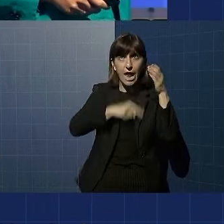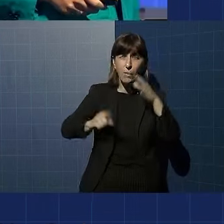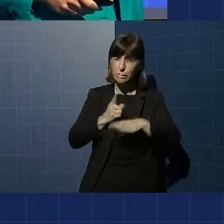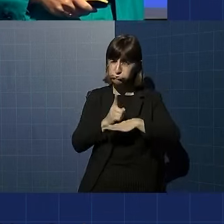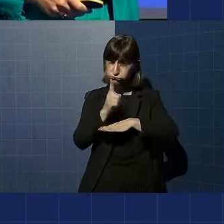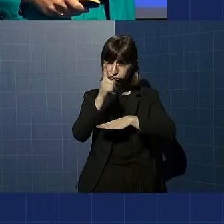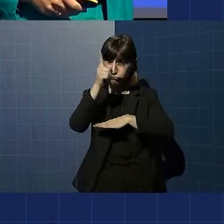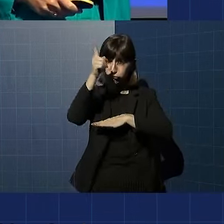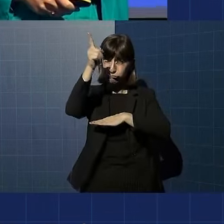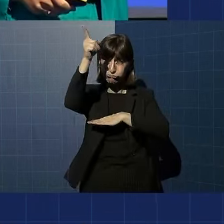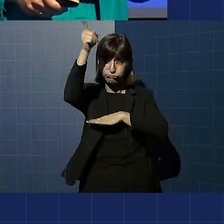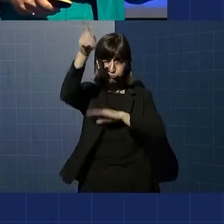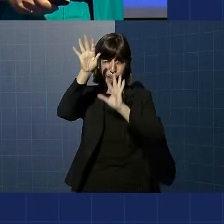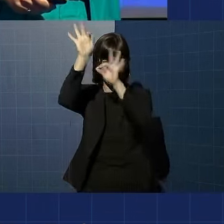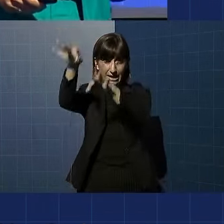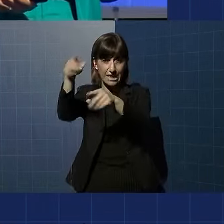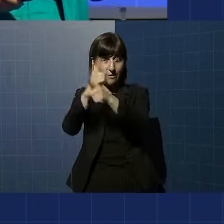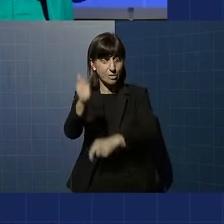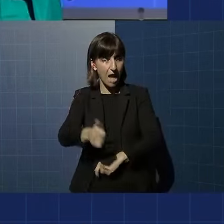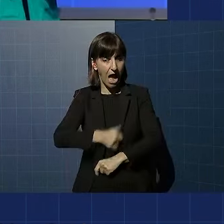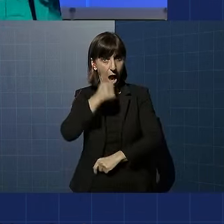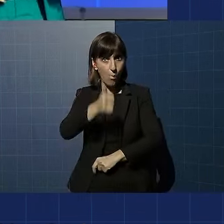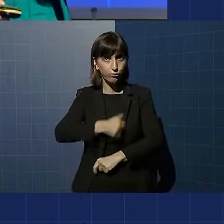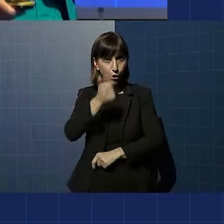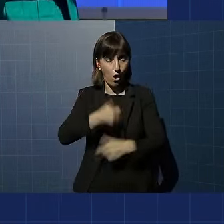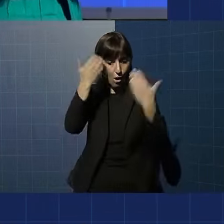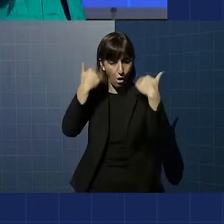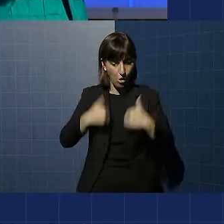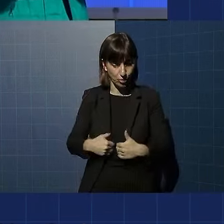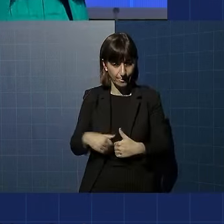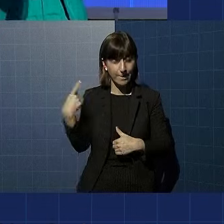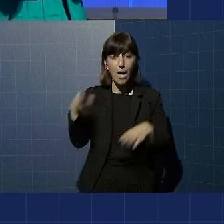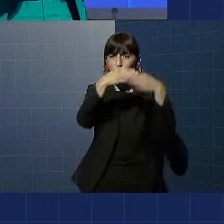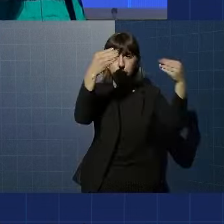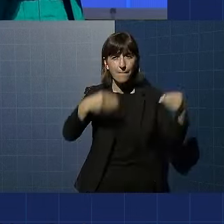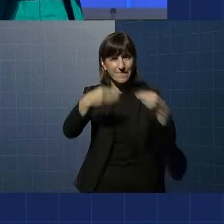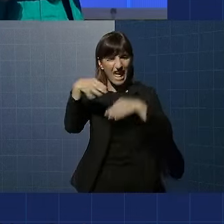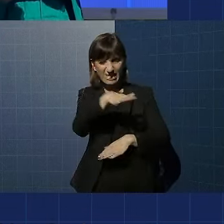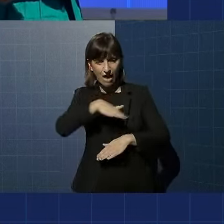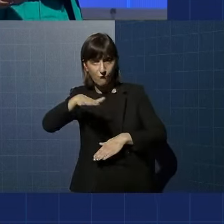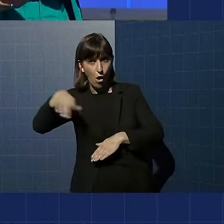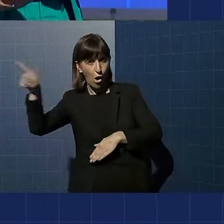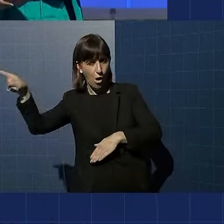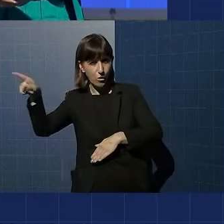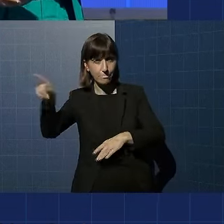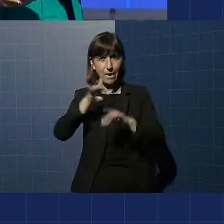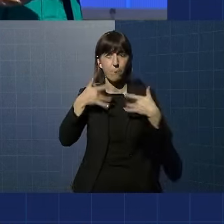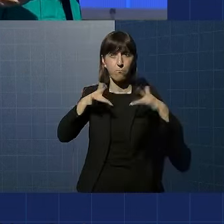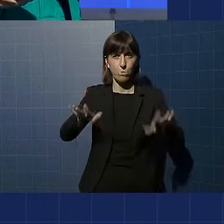platforms that we have, and now I just want to zoom in on some of these platforms to give you a little bit of a feeling why we do science also here on